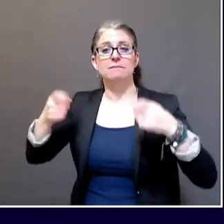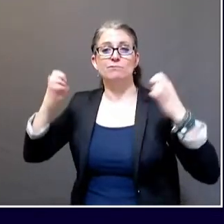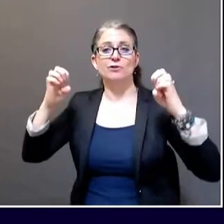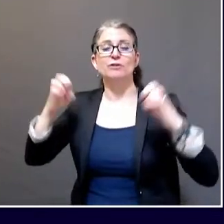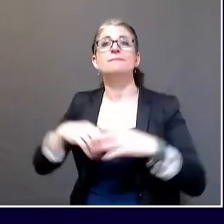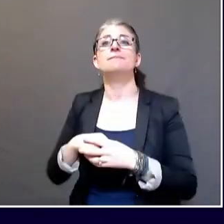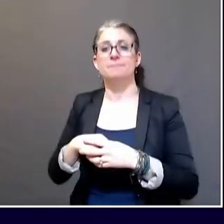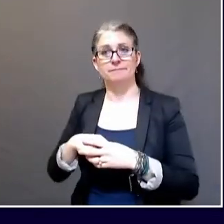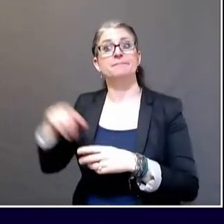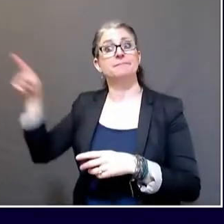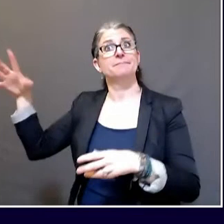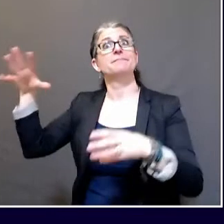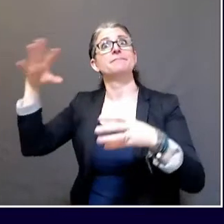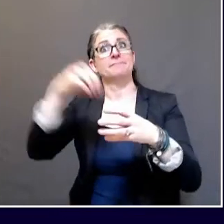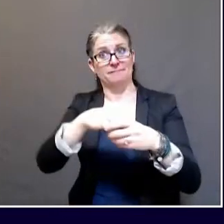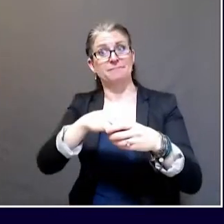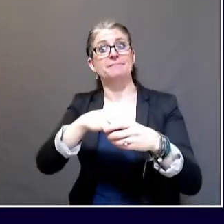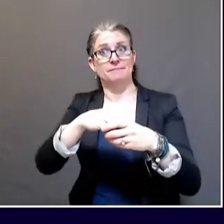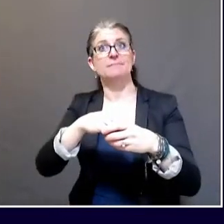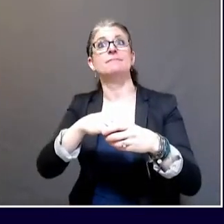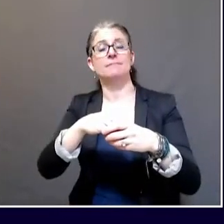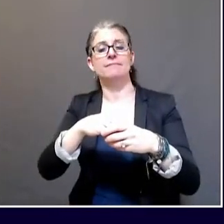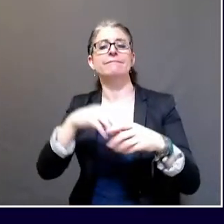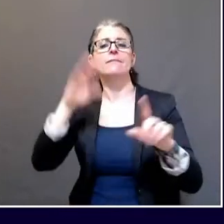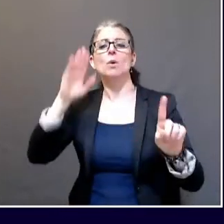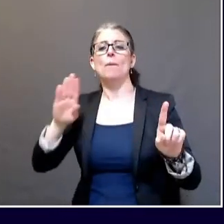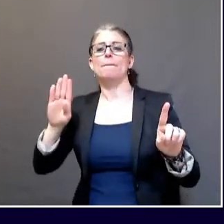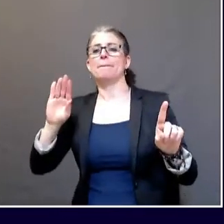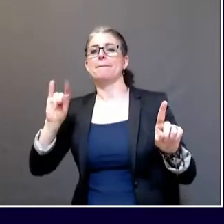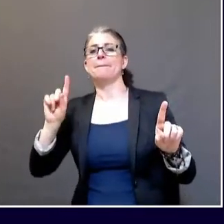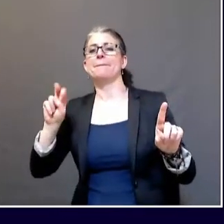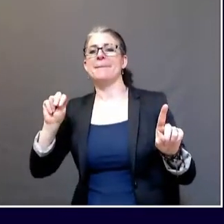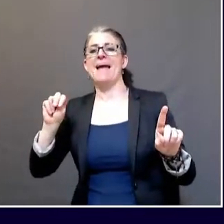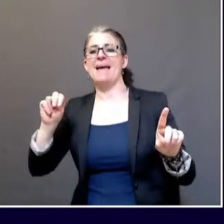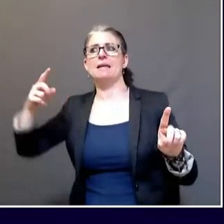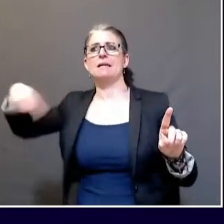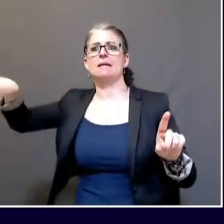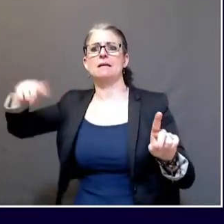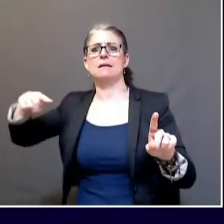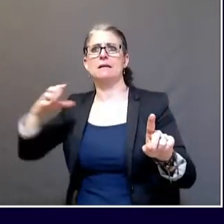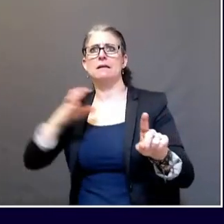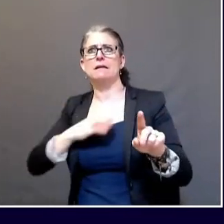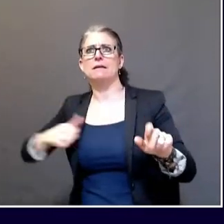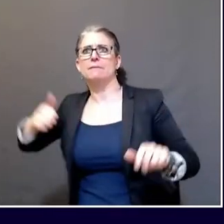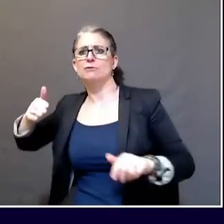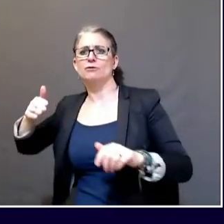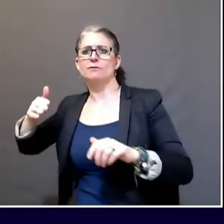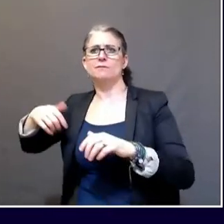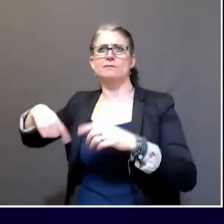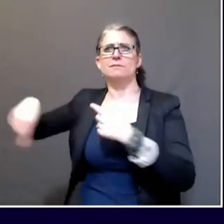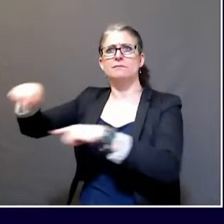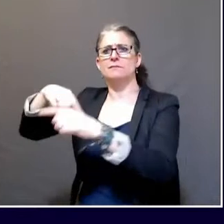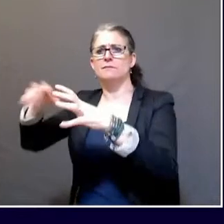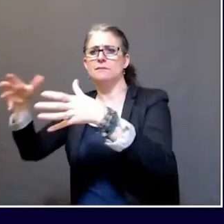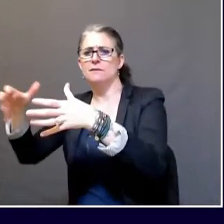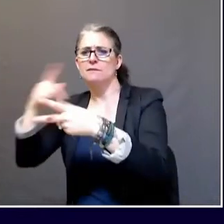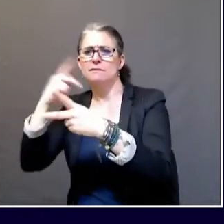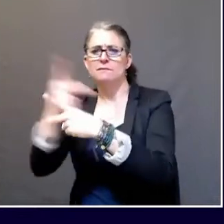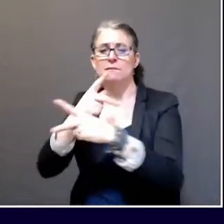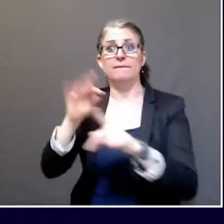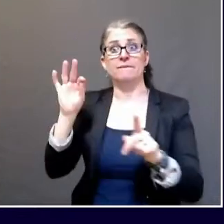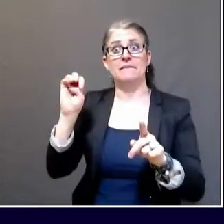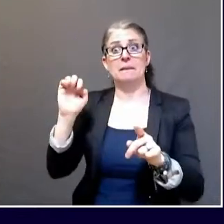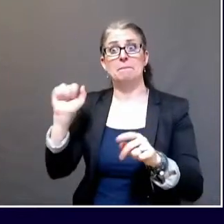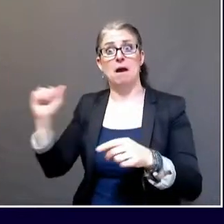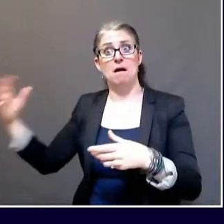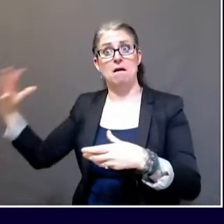it would help in Maine. We haven't received direct communication around that. Similarly, we're working with the incoming administration